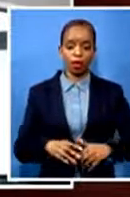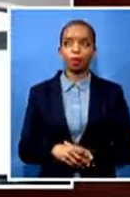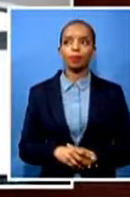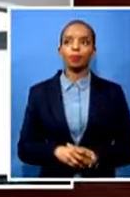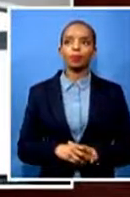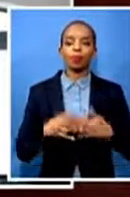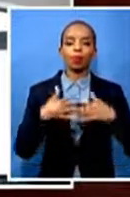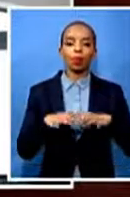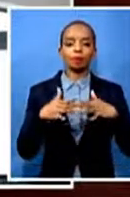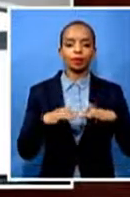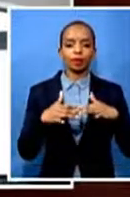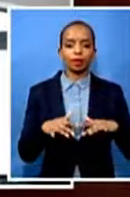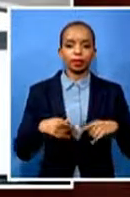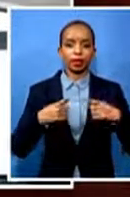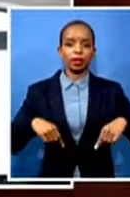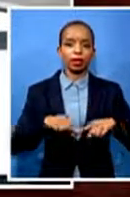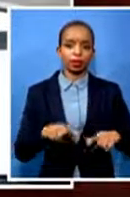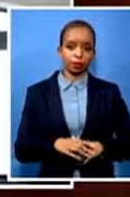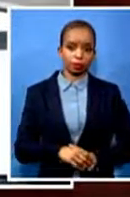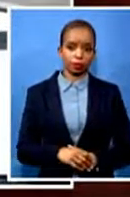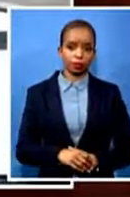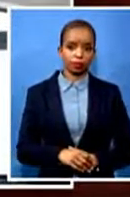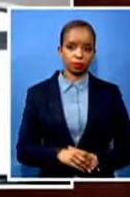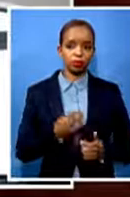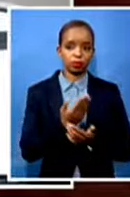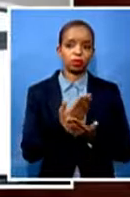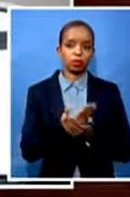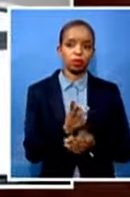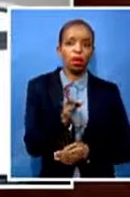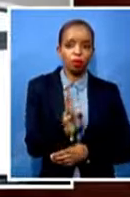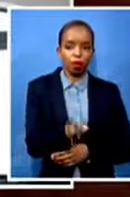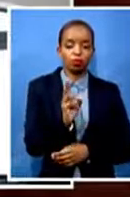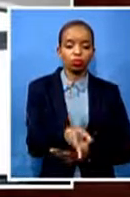also submit forms to the email